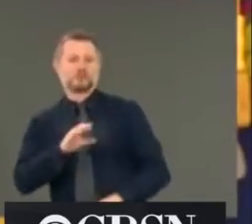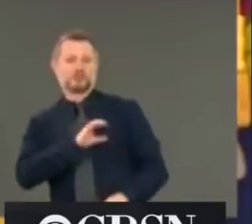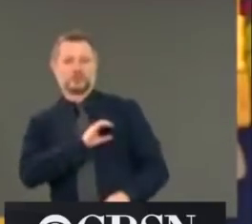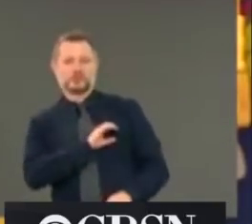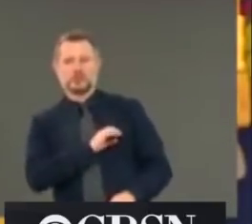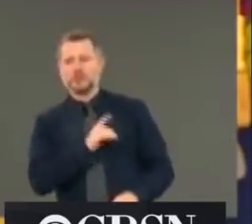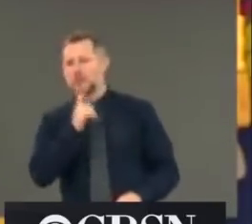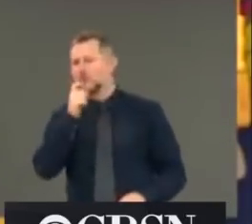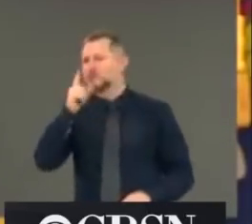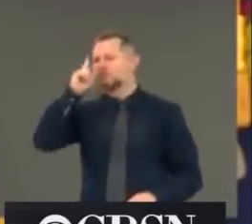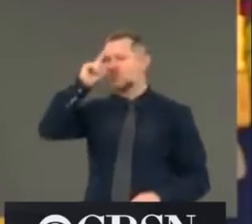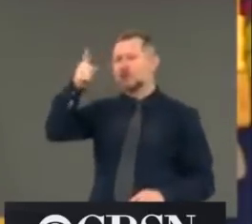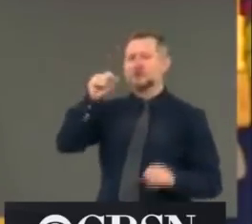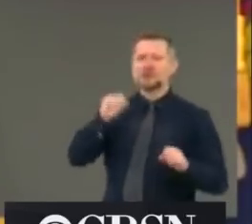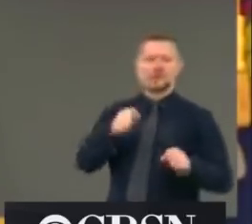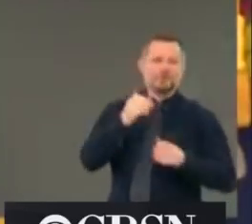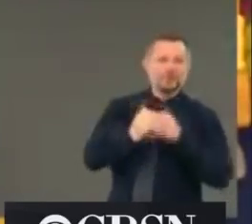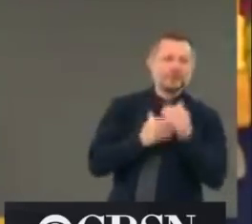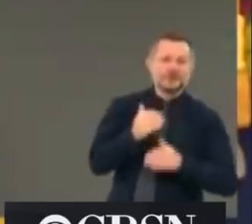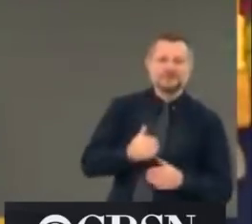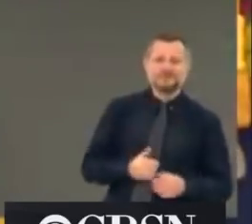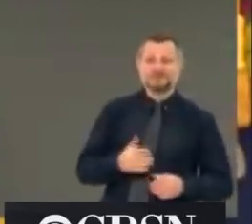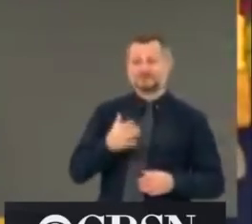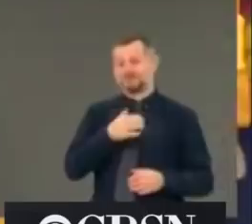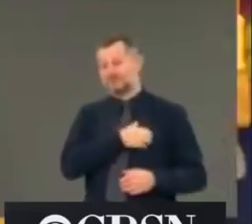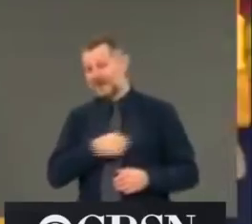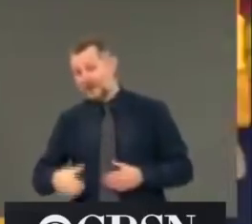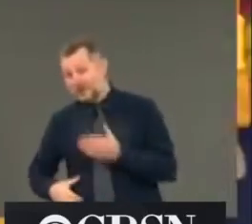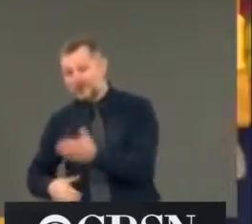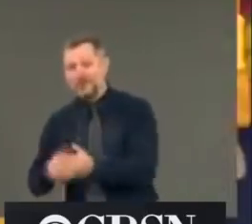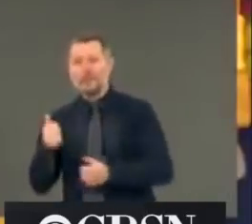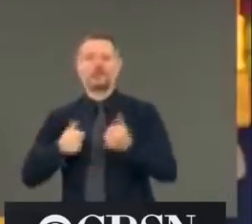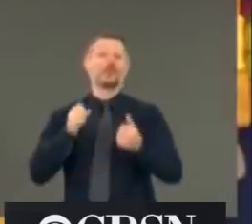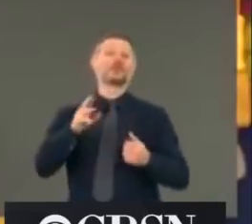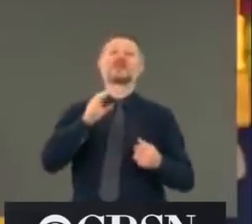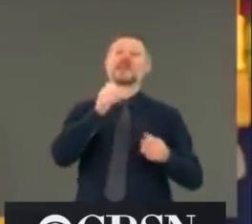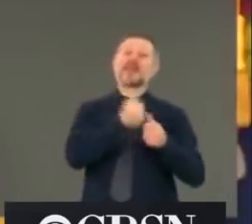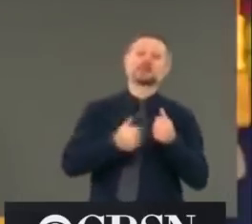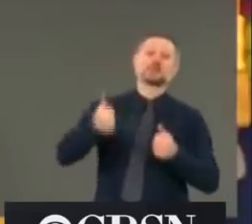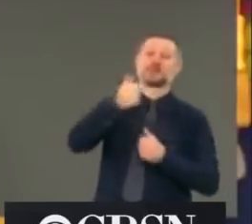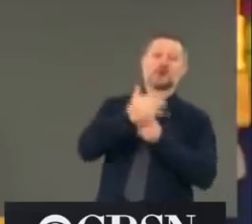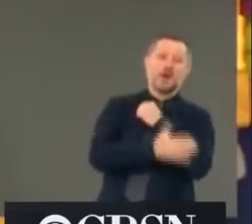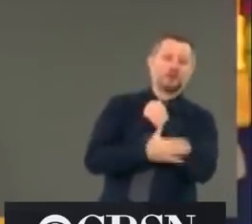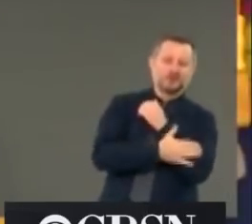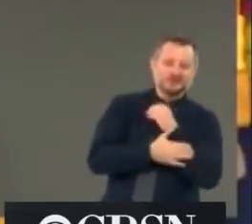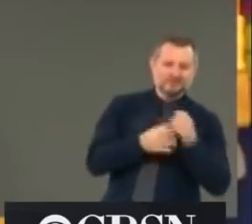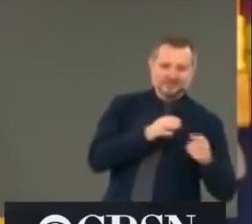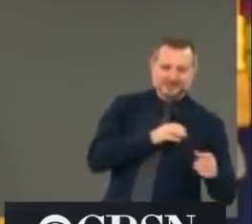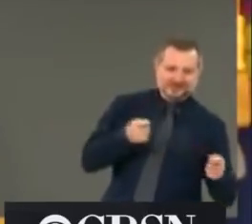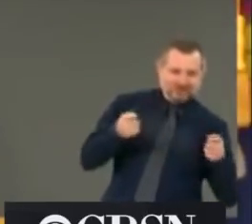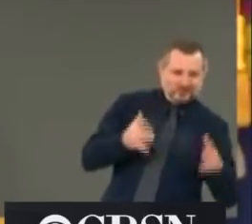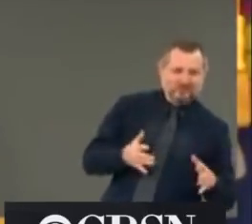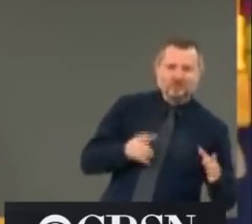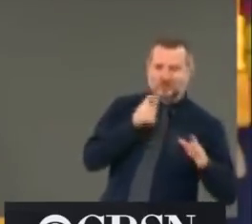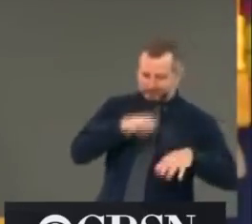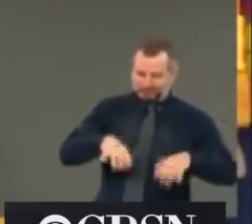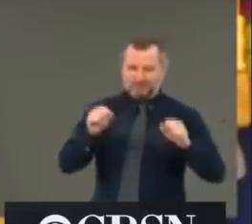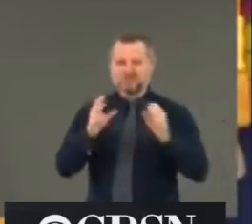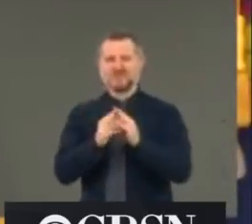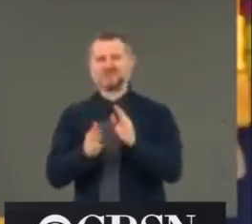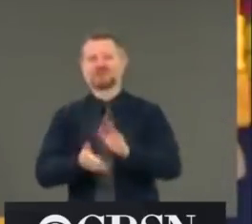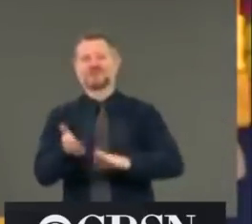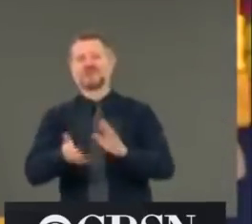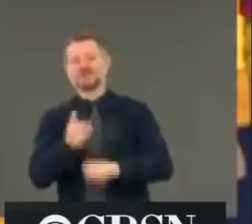things. That mayor, that county executive conducts those meetings, brings